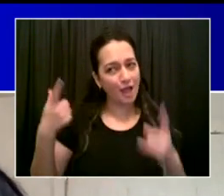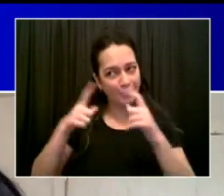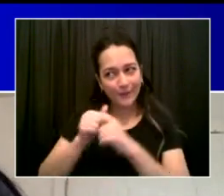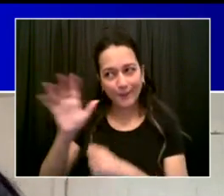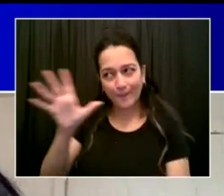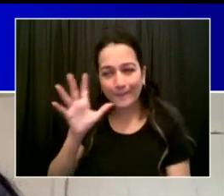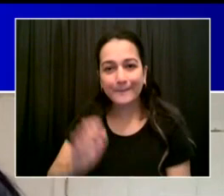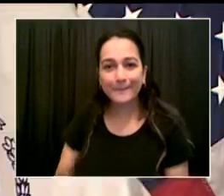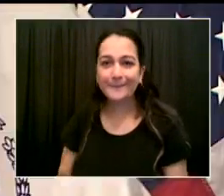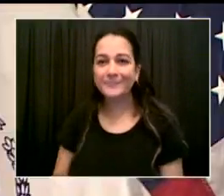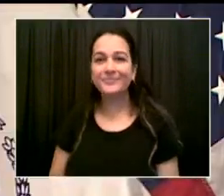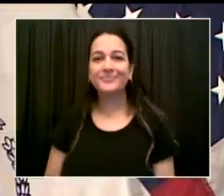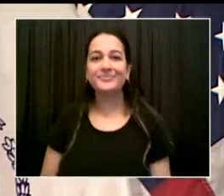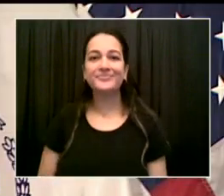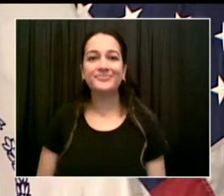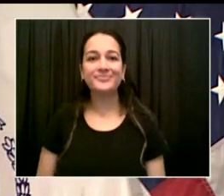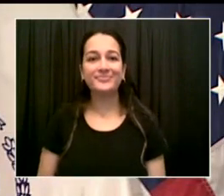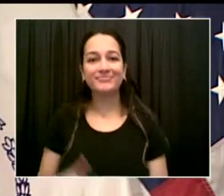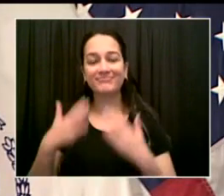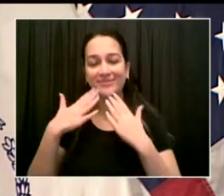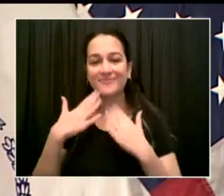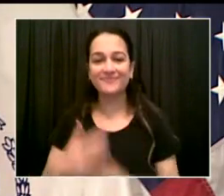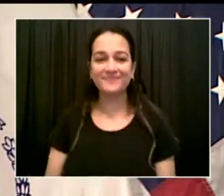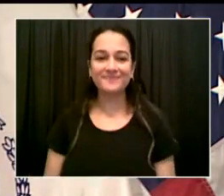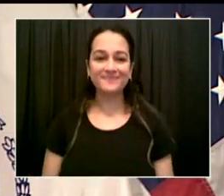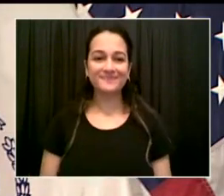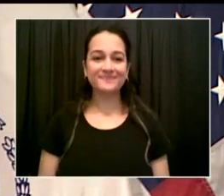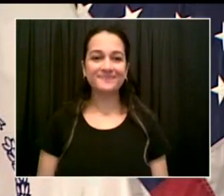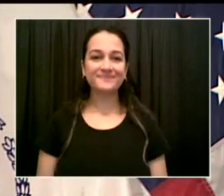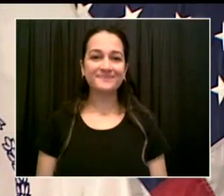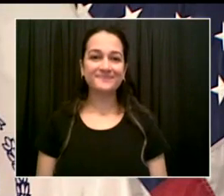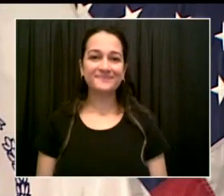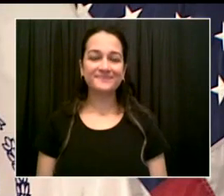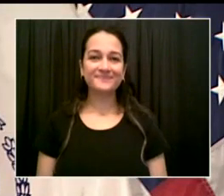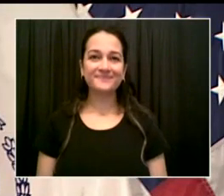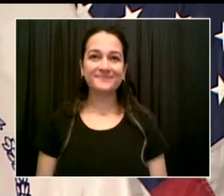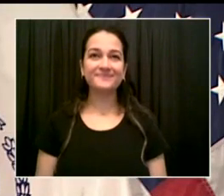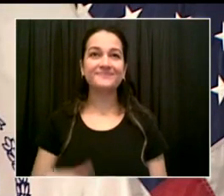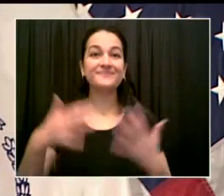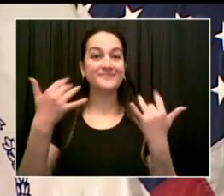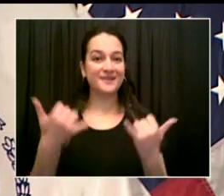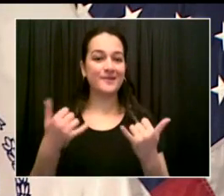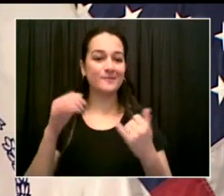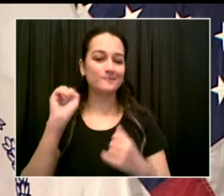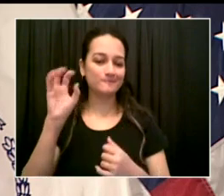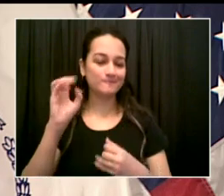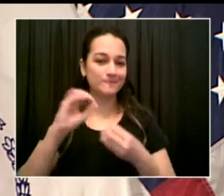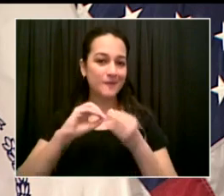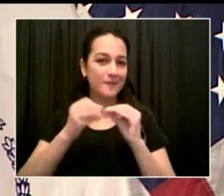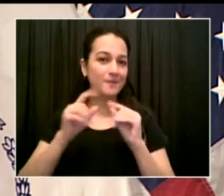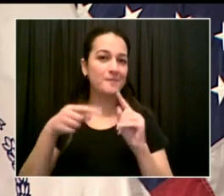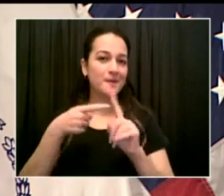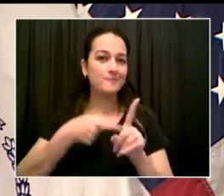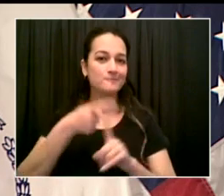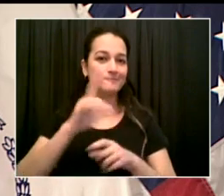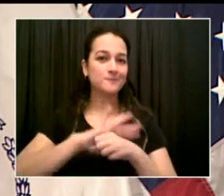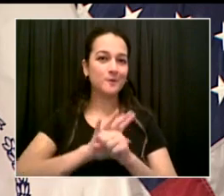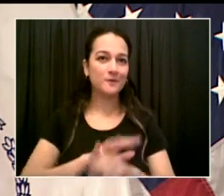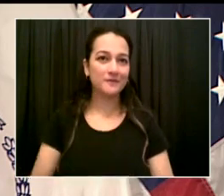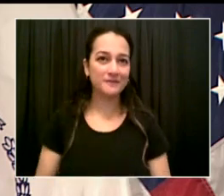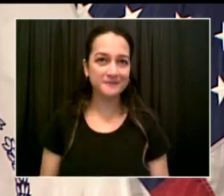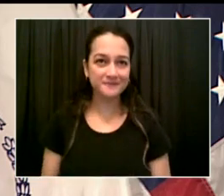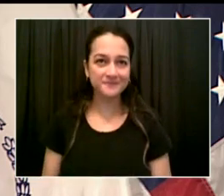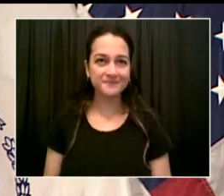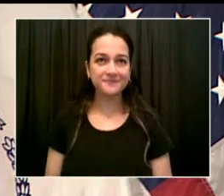you. All right, let's go over today's indicators, and they obviously show us what we're concerned about.